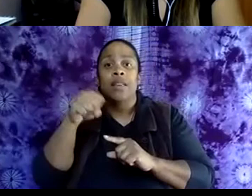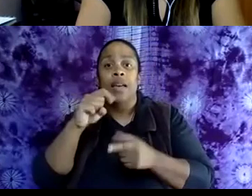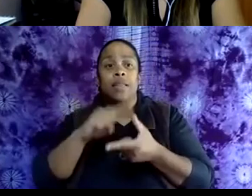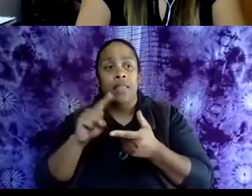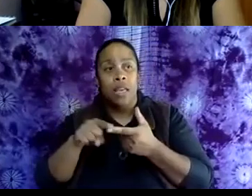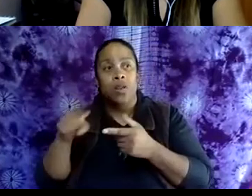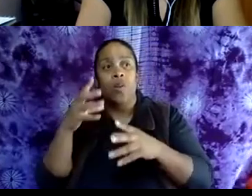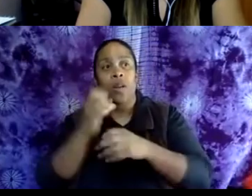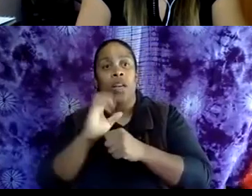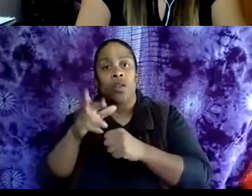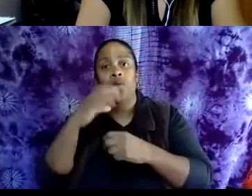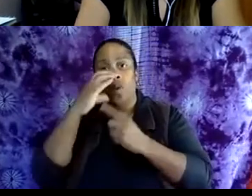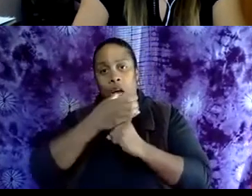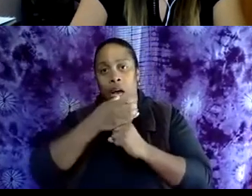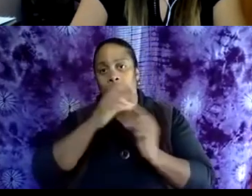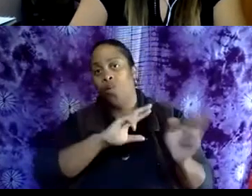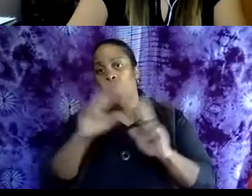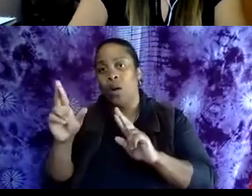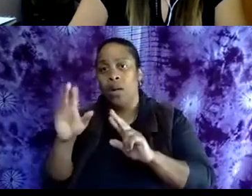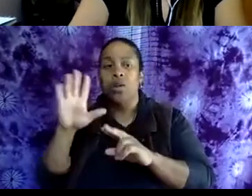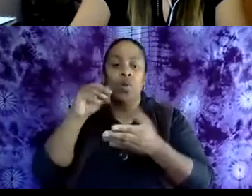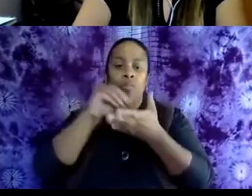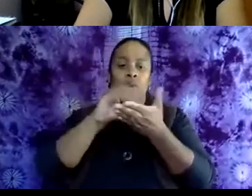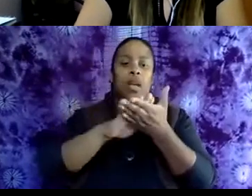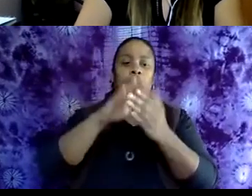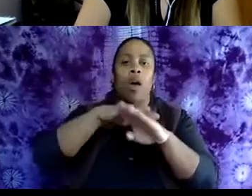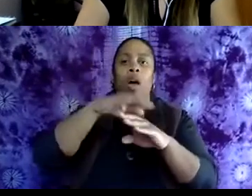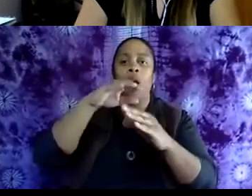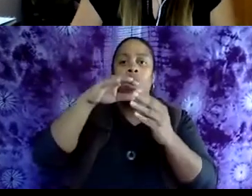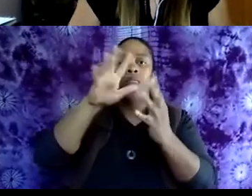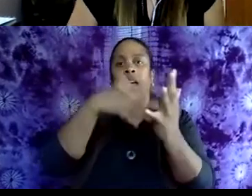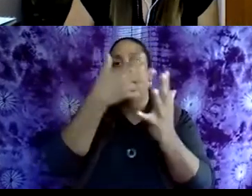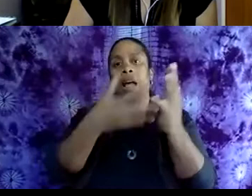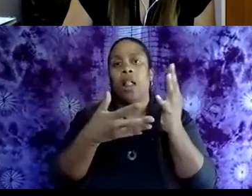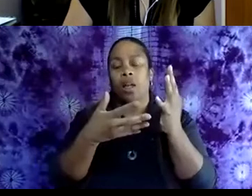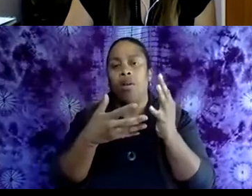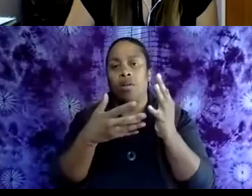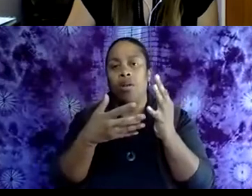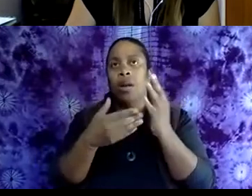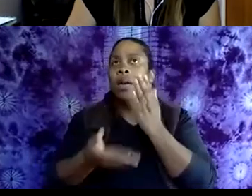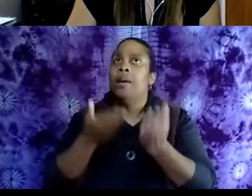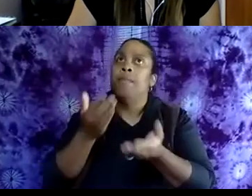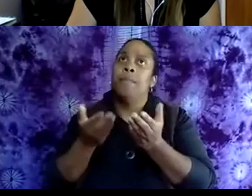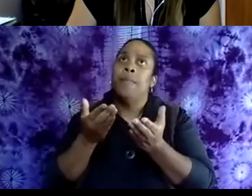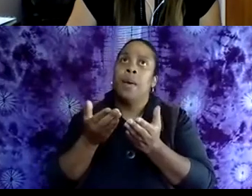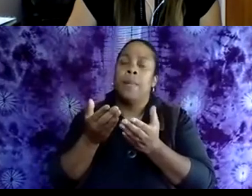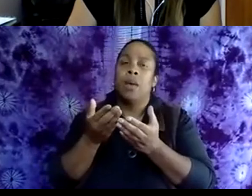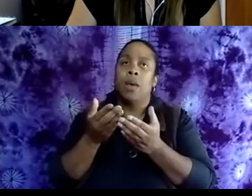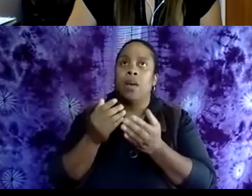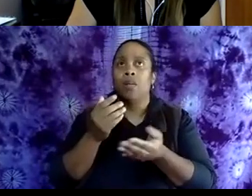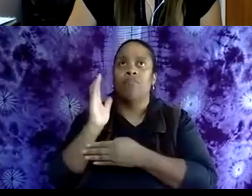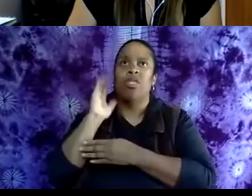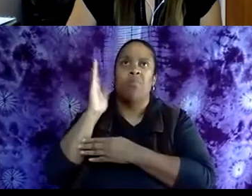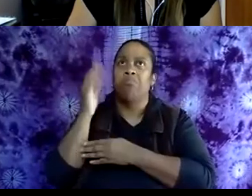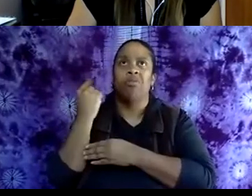costume ready. You would put it on your calendar. And you would perhaps you're supposed to, like, I don't know, do a presentation of